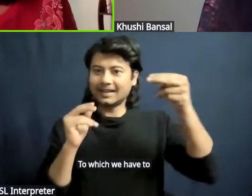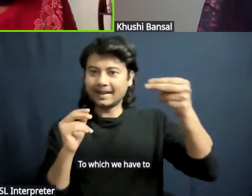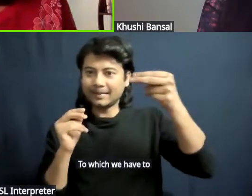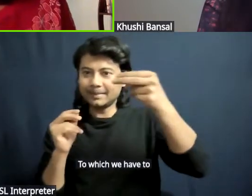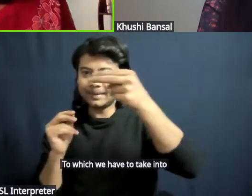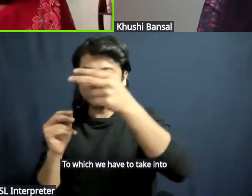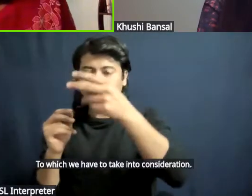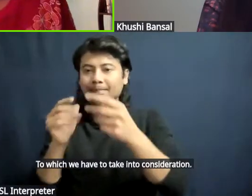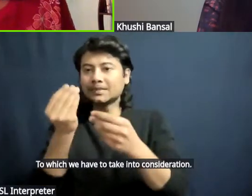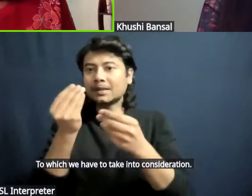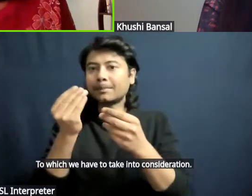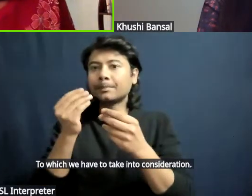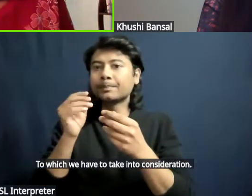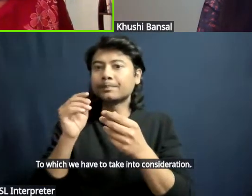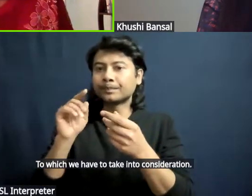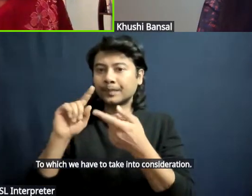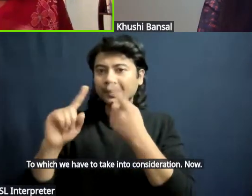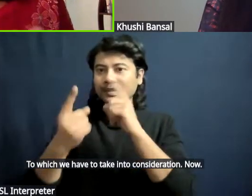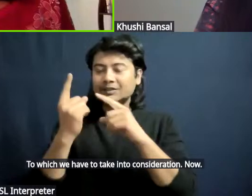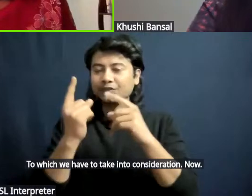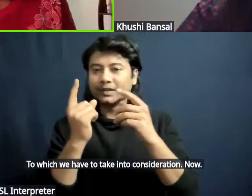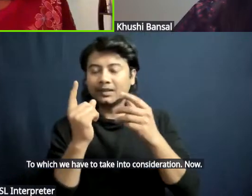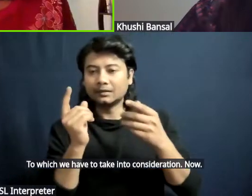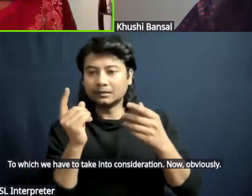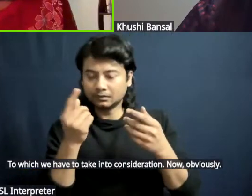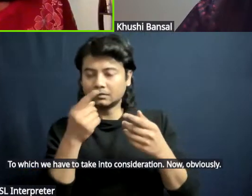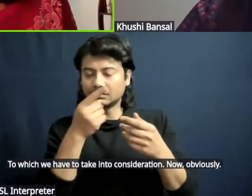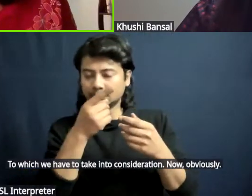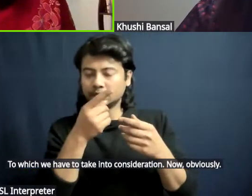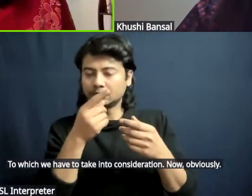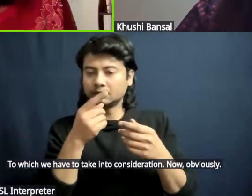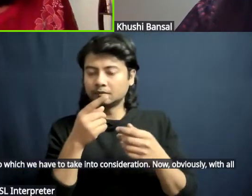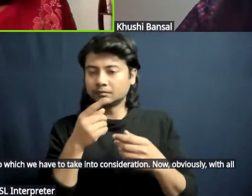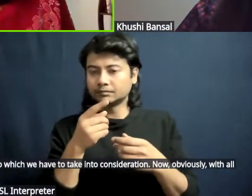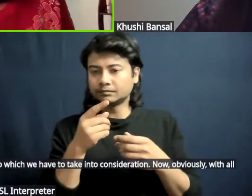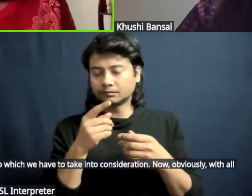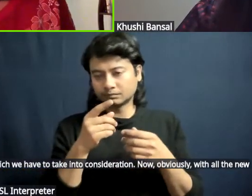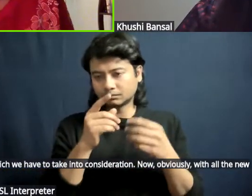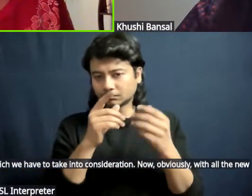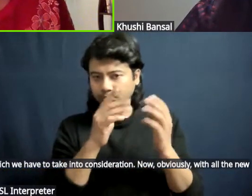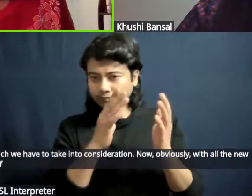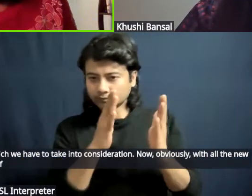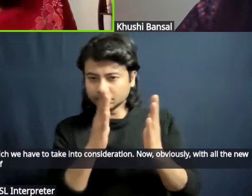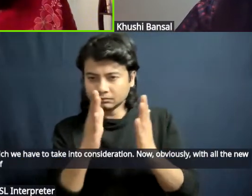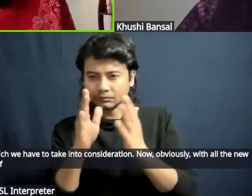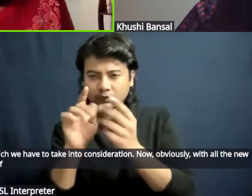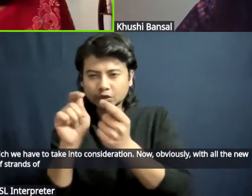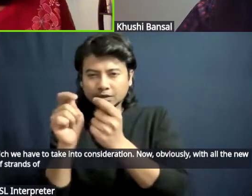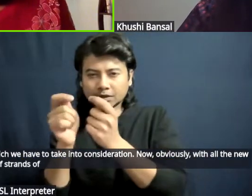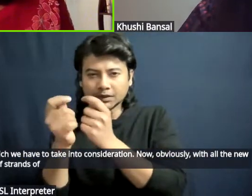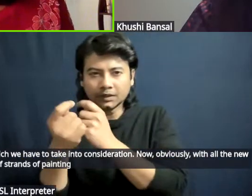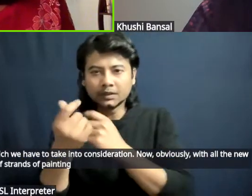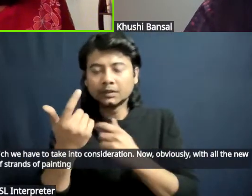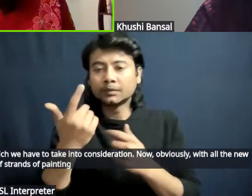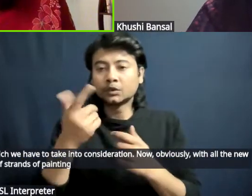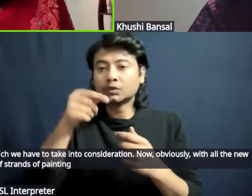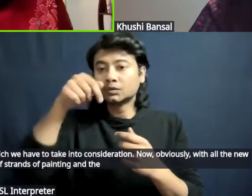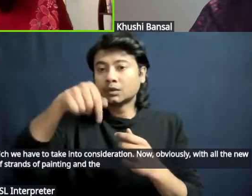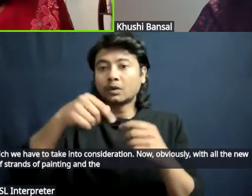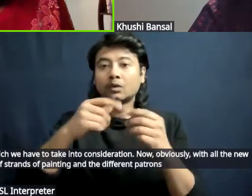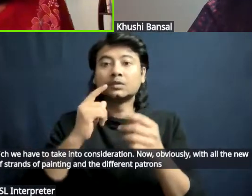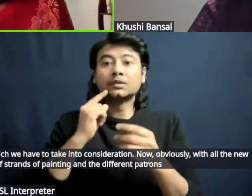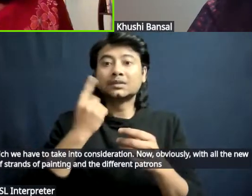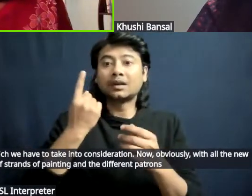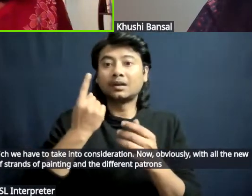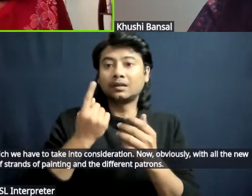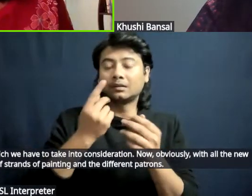consideration. Now, obviously, with all the new kind of strands of painting and the different patrons, we have